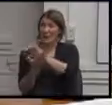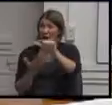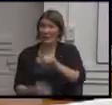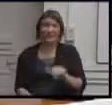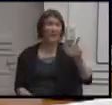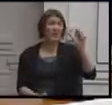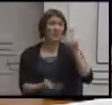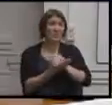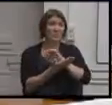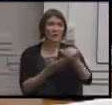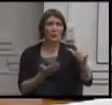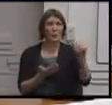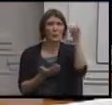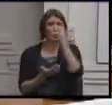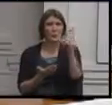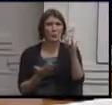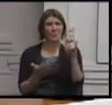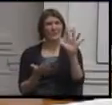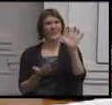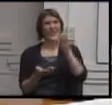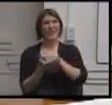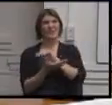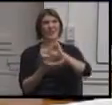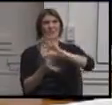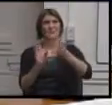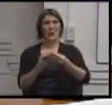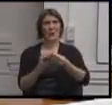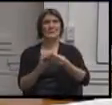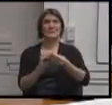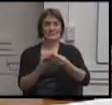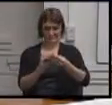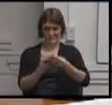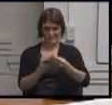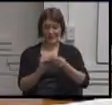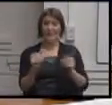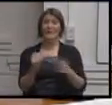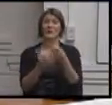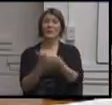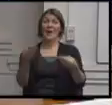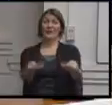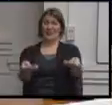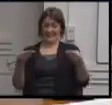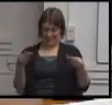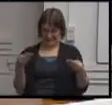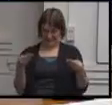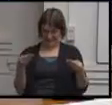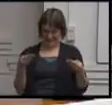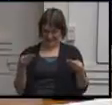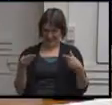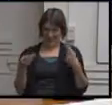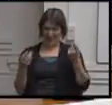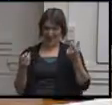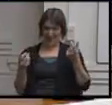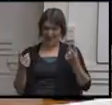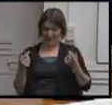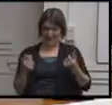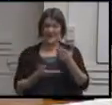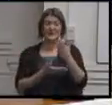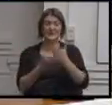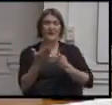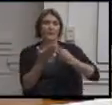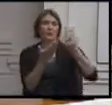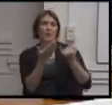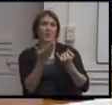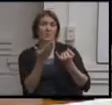And so the initial budget that was presented to us cut some other capital items that had been requested